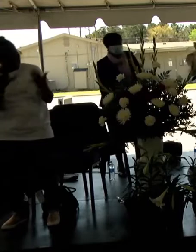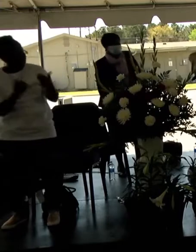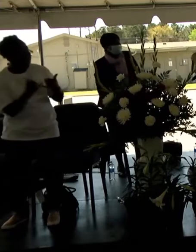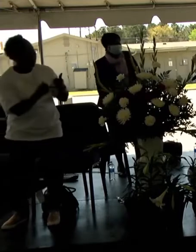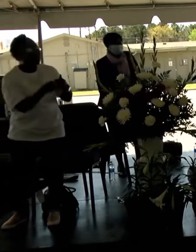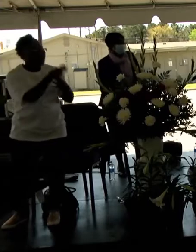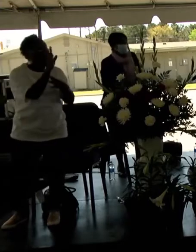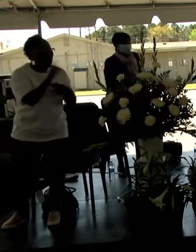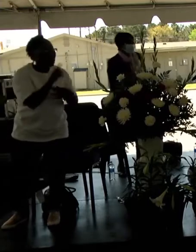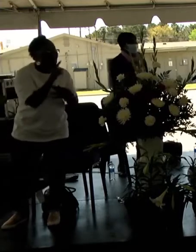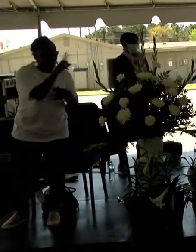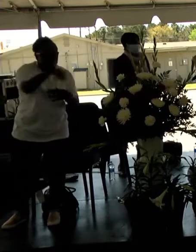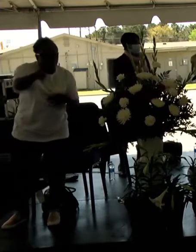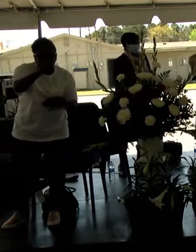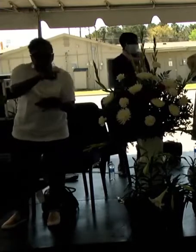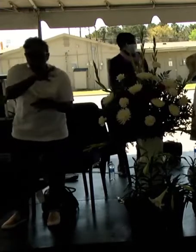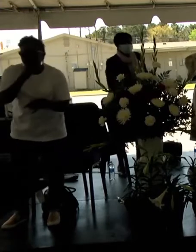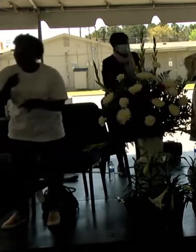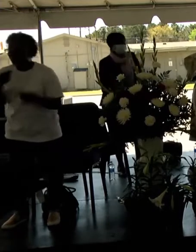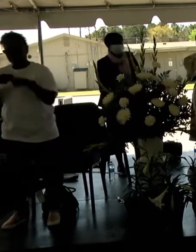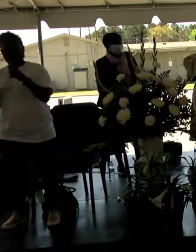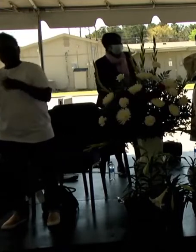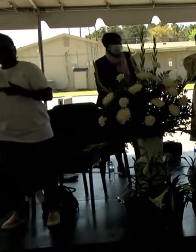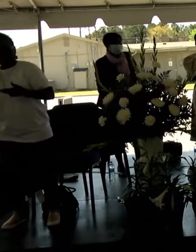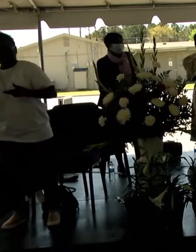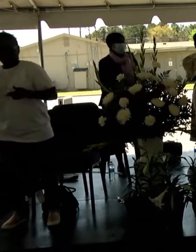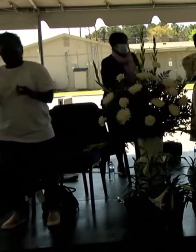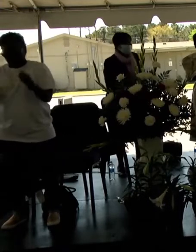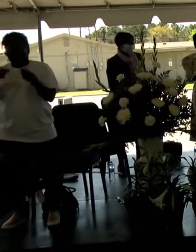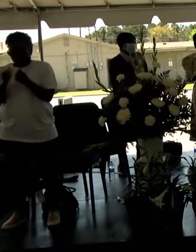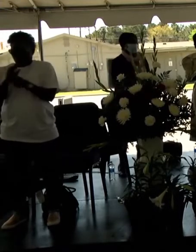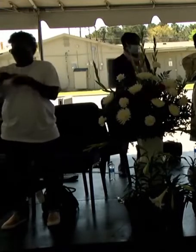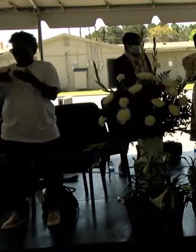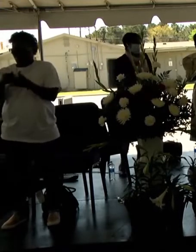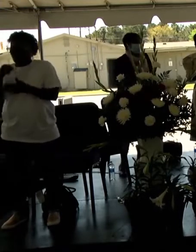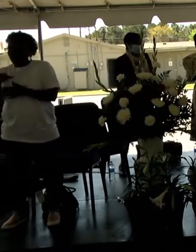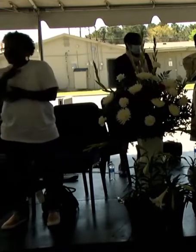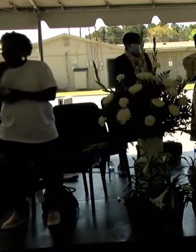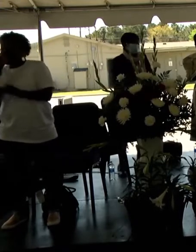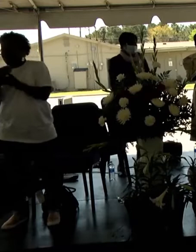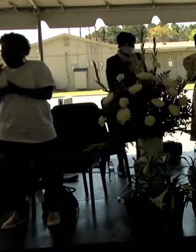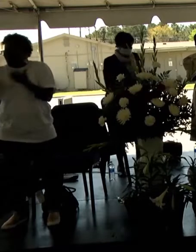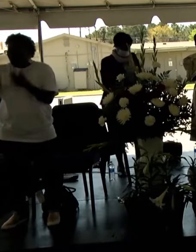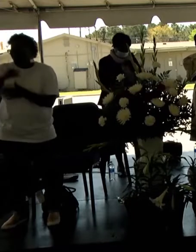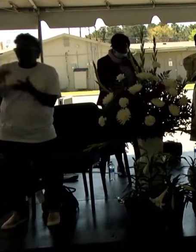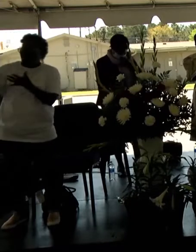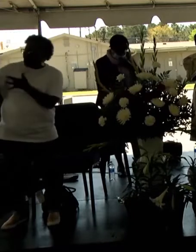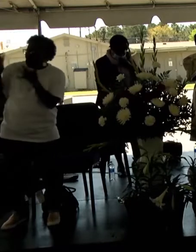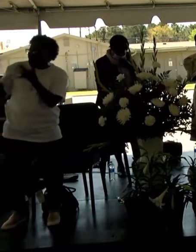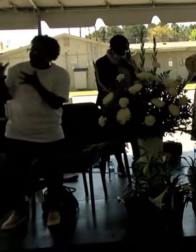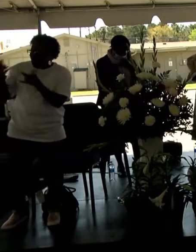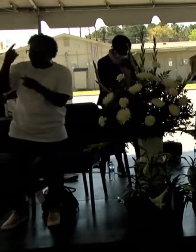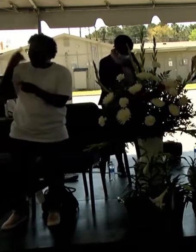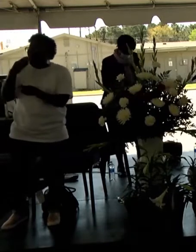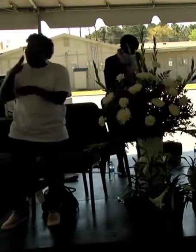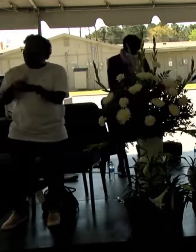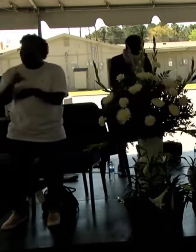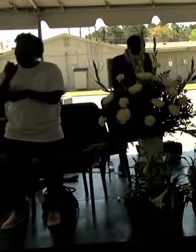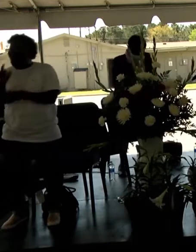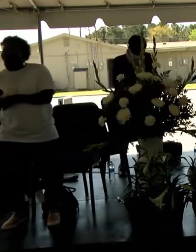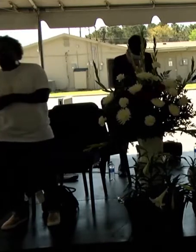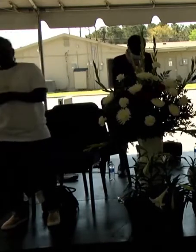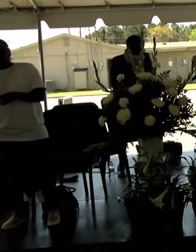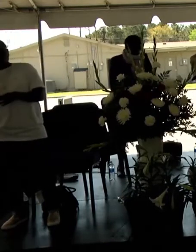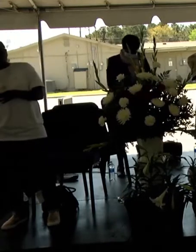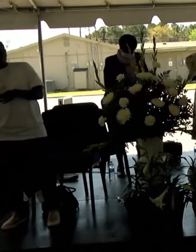right now because I didn't know it comes with all of this. And see, some of y'all are looking for the bishop to tell you, for the preacher to tell you. But let me tell